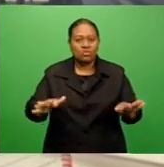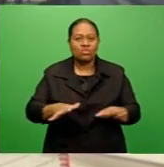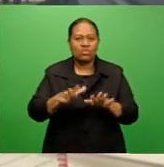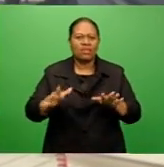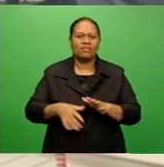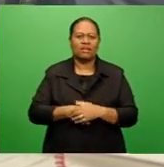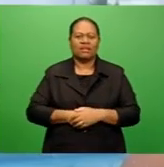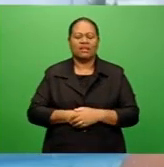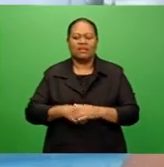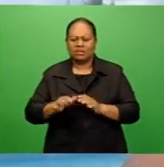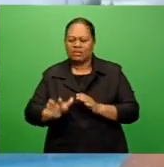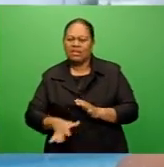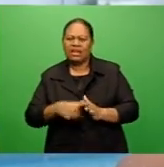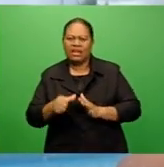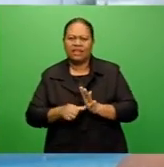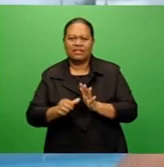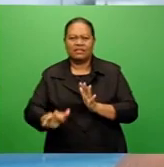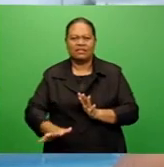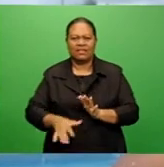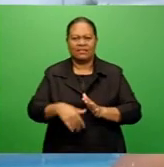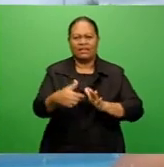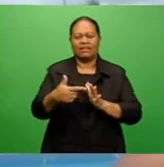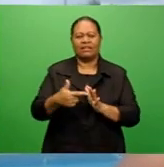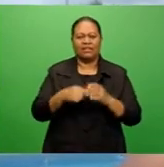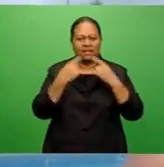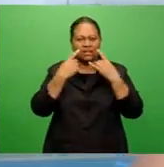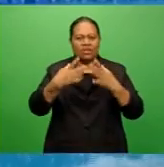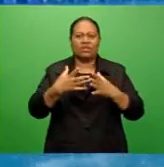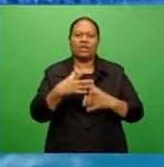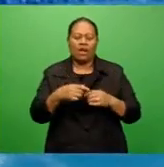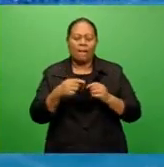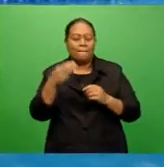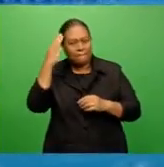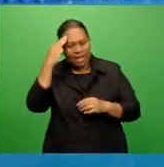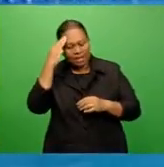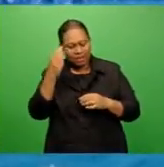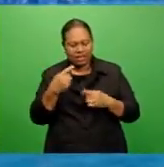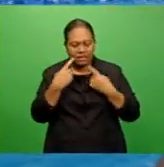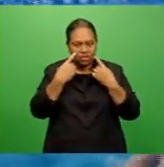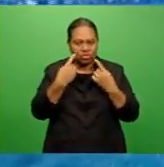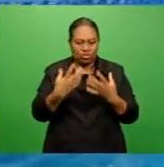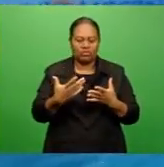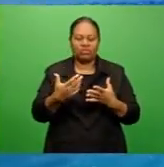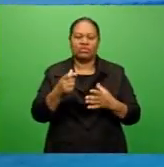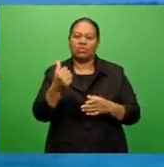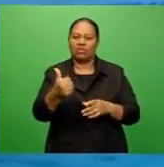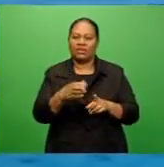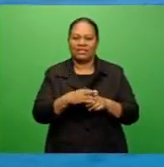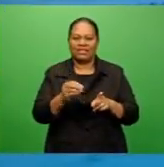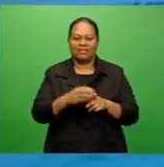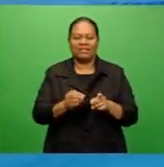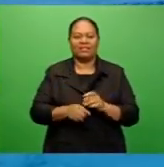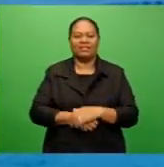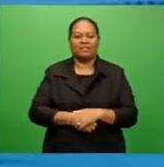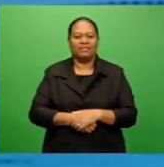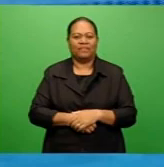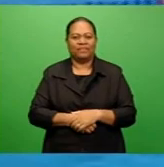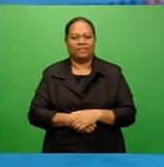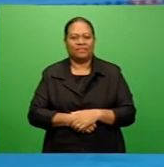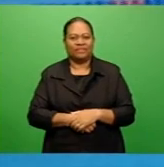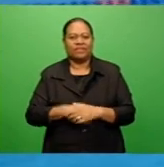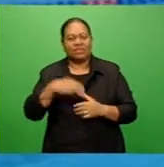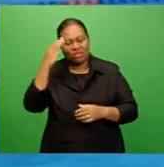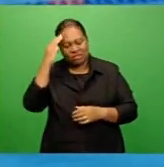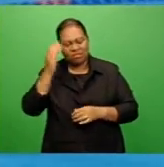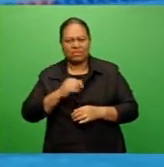by Rosemary Rova, who is also the mother of Wangai Nambete's role model. Cheyenne Ropa? Yeah, because she's been